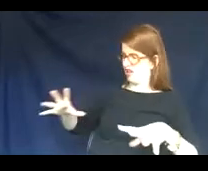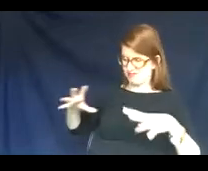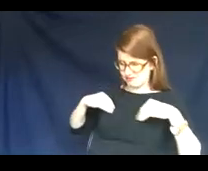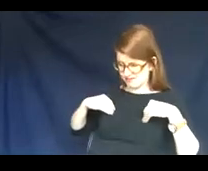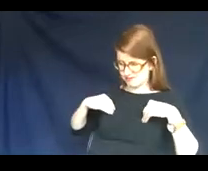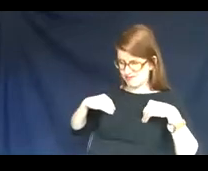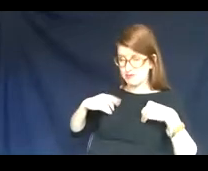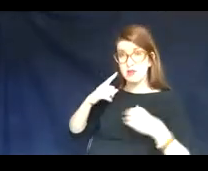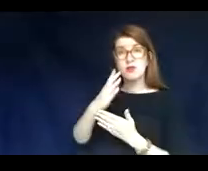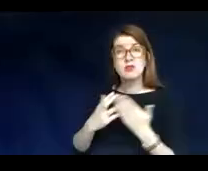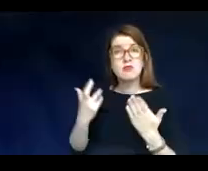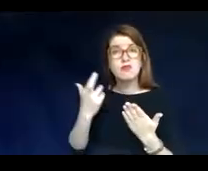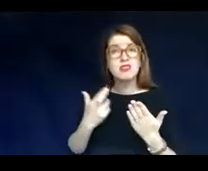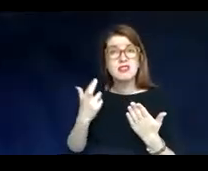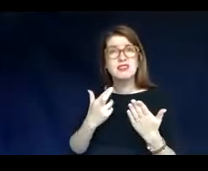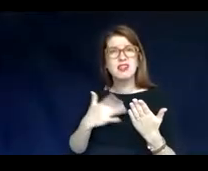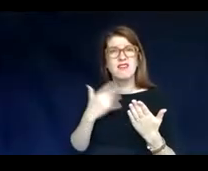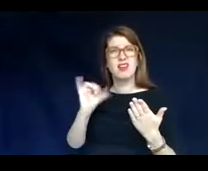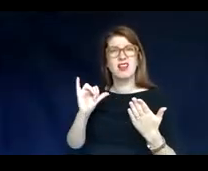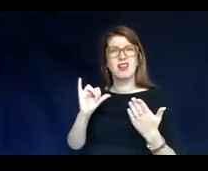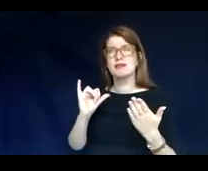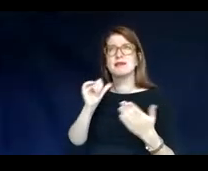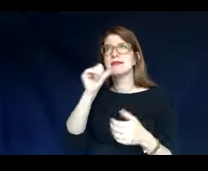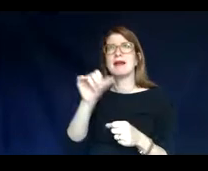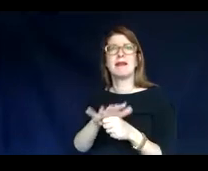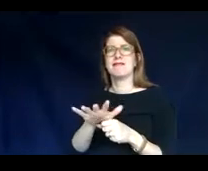And for some reason, I felt like that wasn't enough.